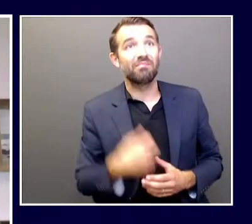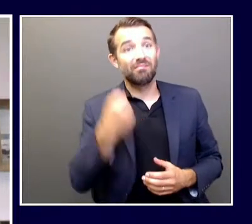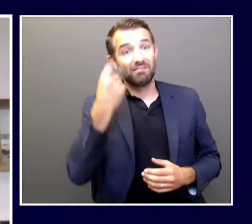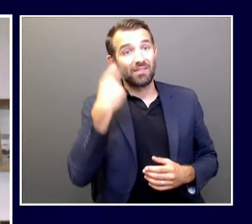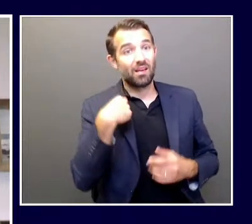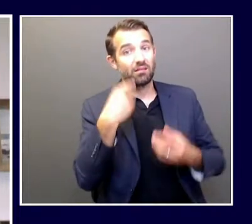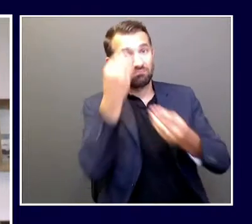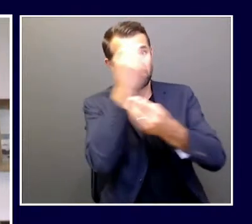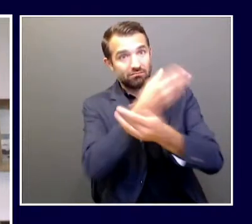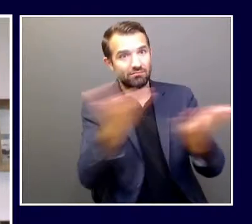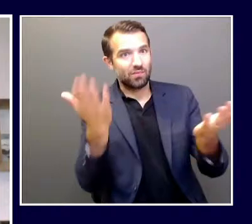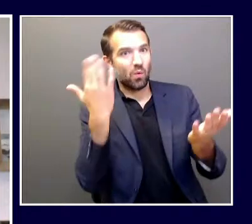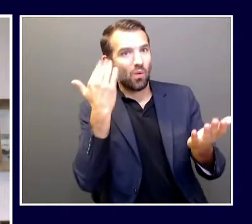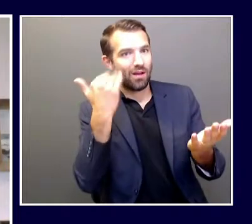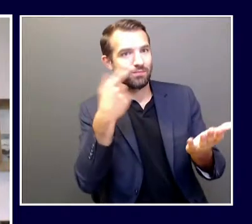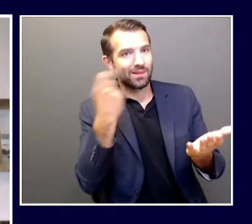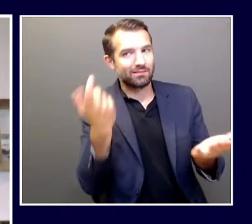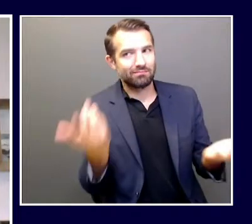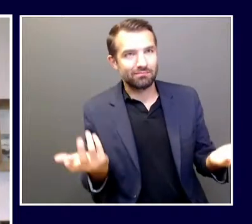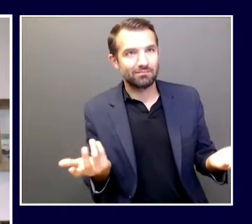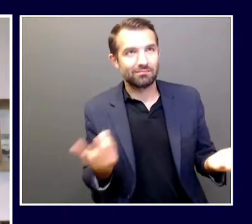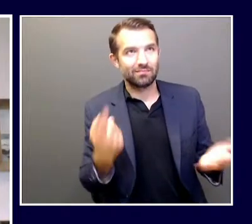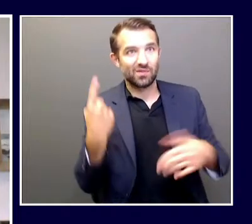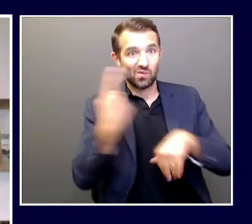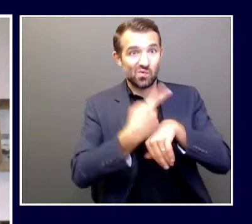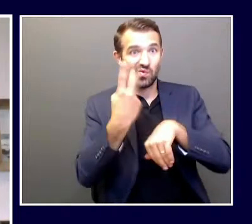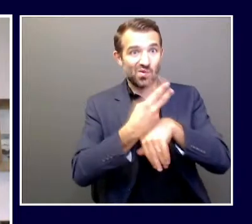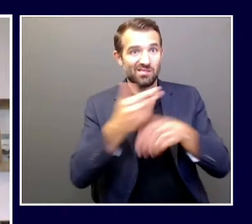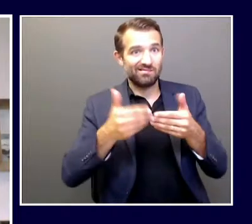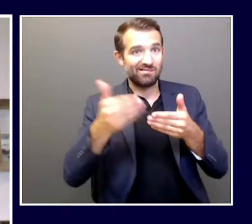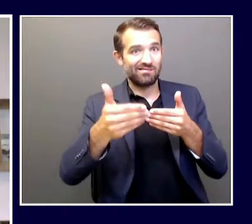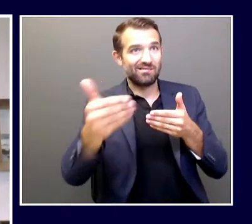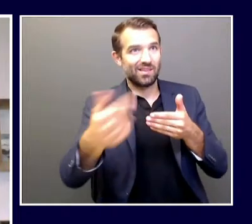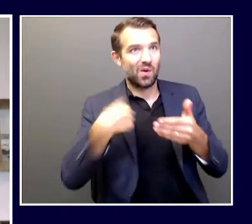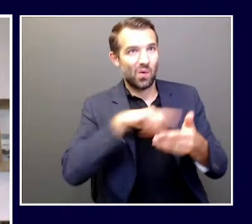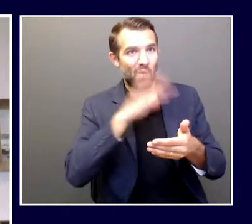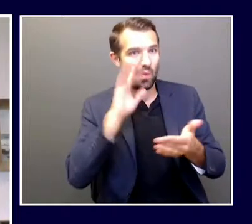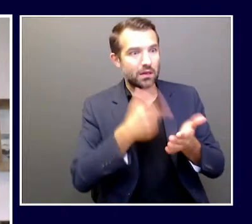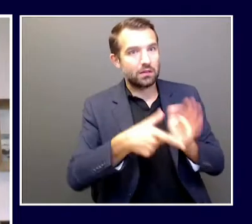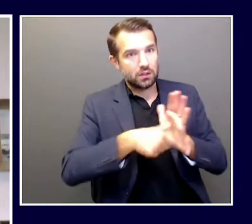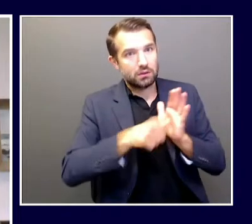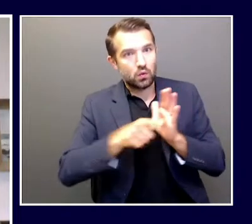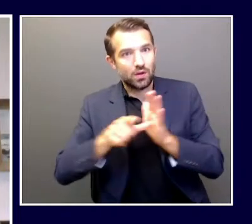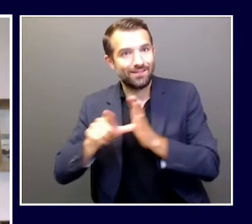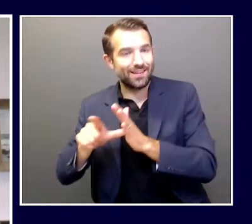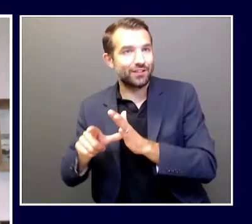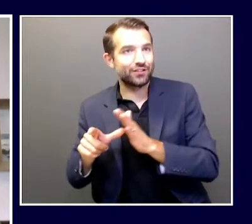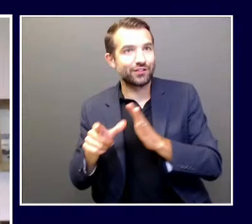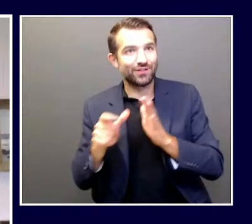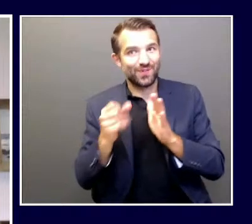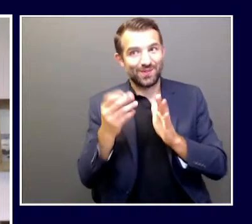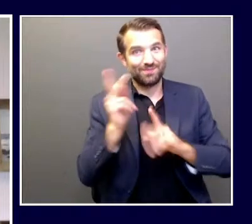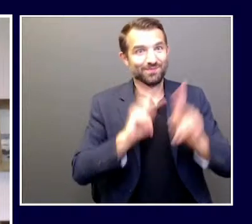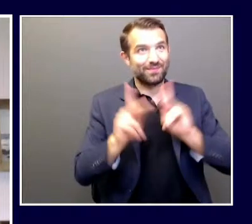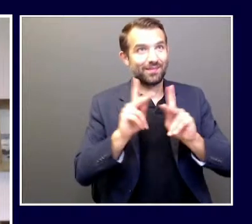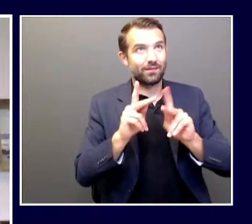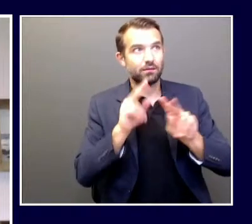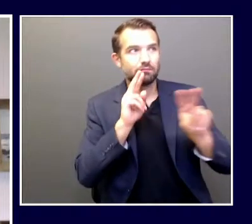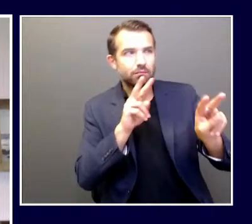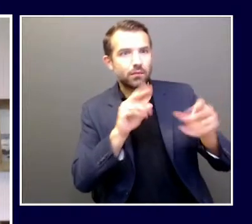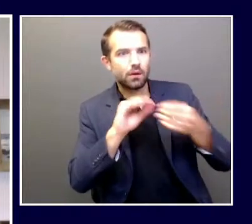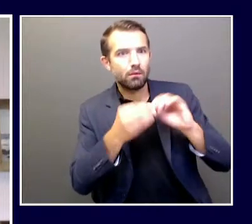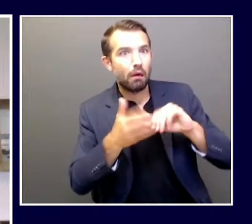couple days. And as a result of that, there will definitely be an increase in the number of cases that we